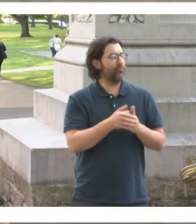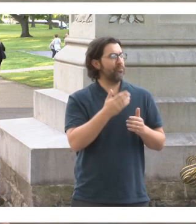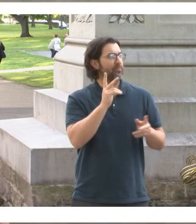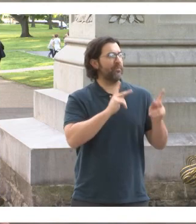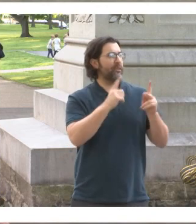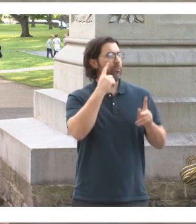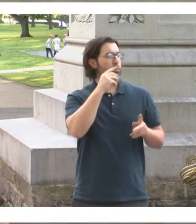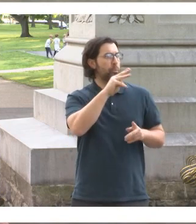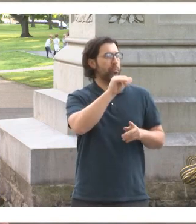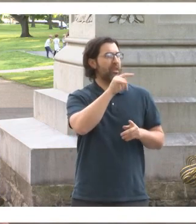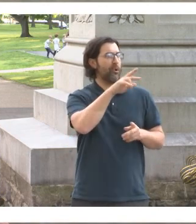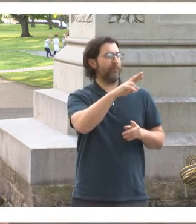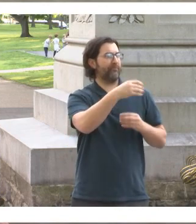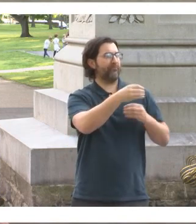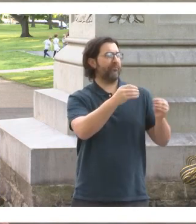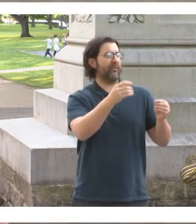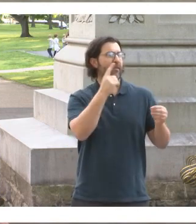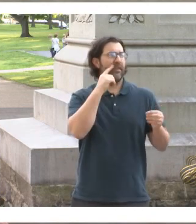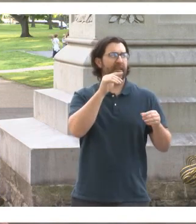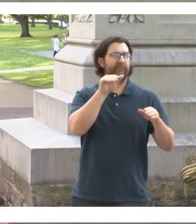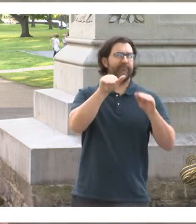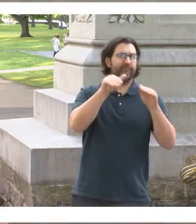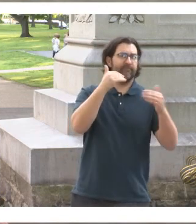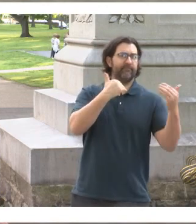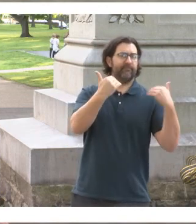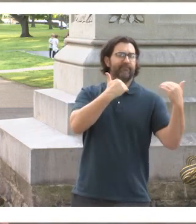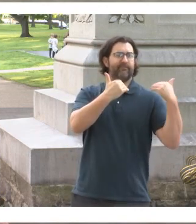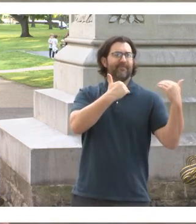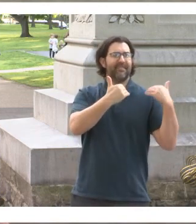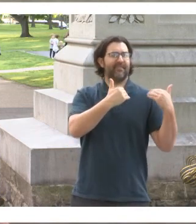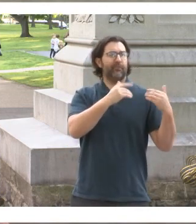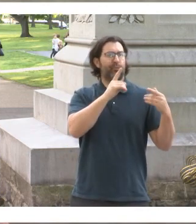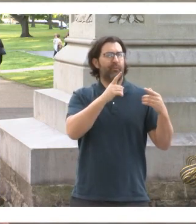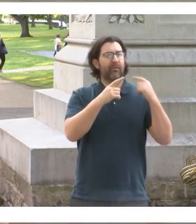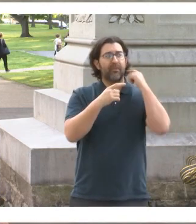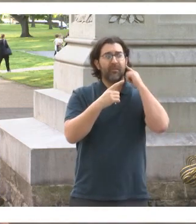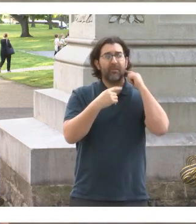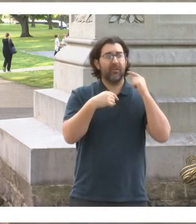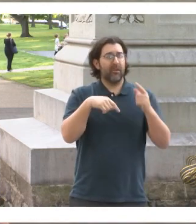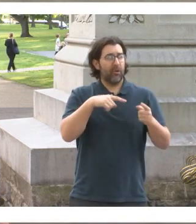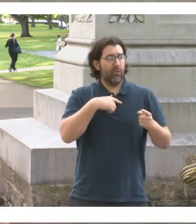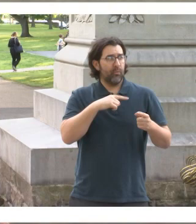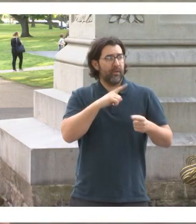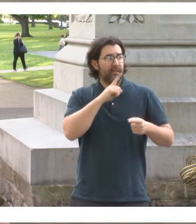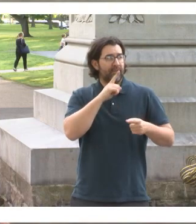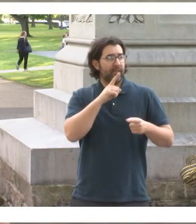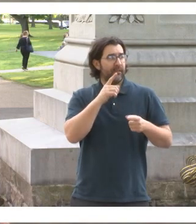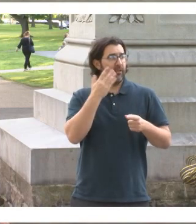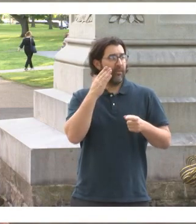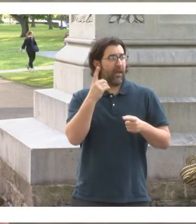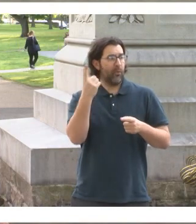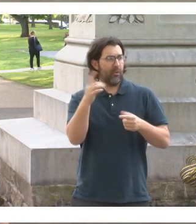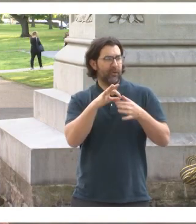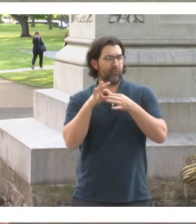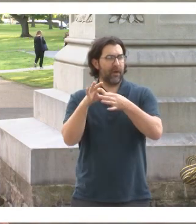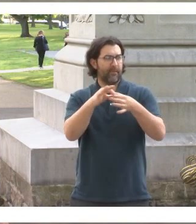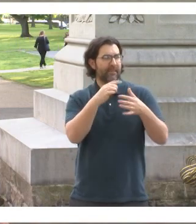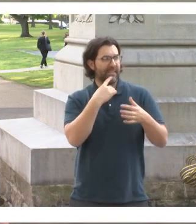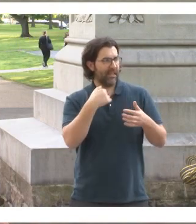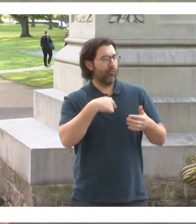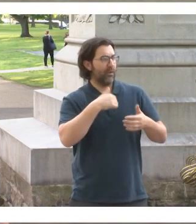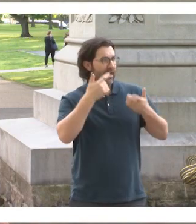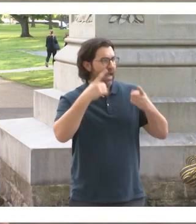mayor's office and they automatically assume, oh, the mayor. We had a part of a greater collaboration that said that we're going to make it happen. And with